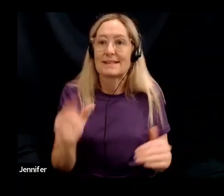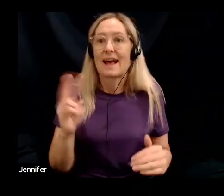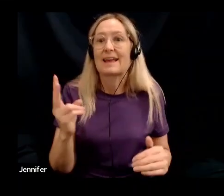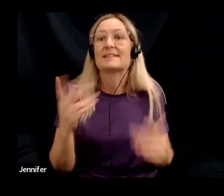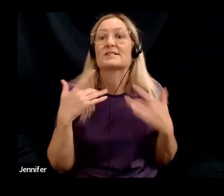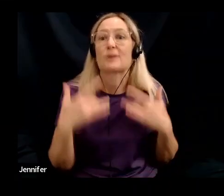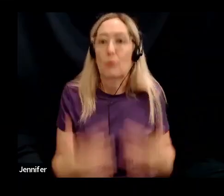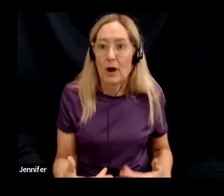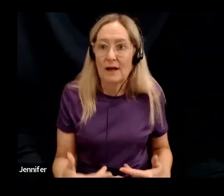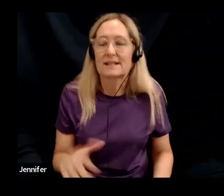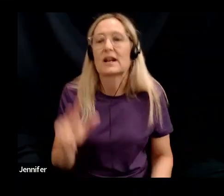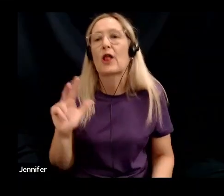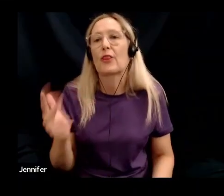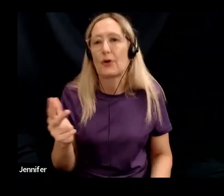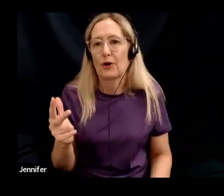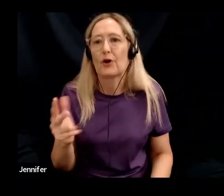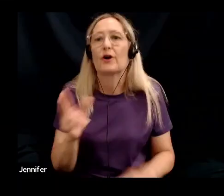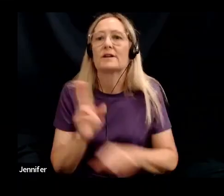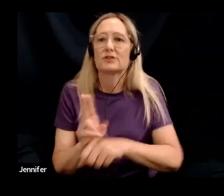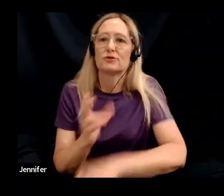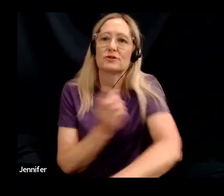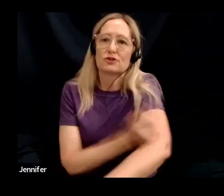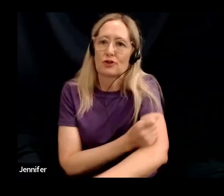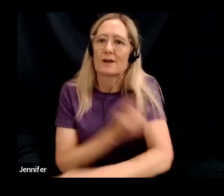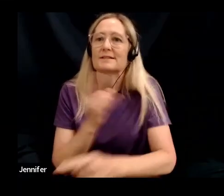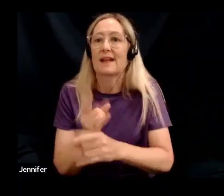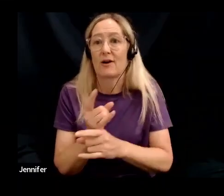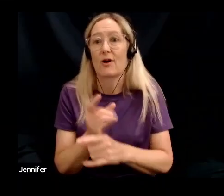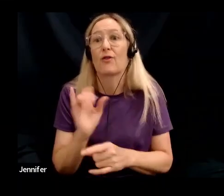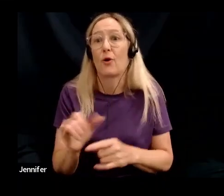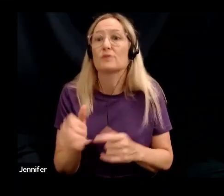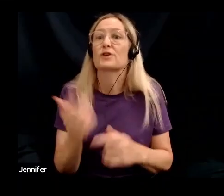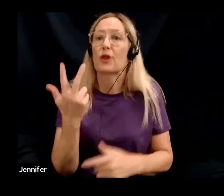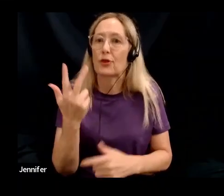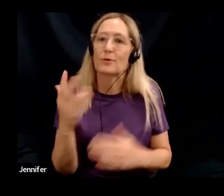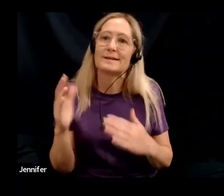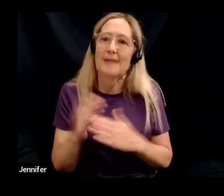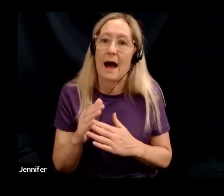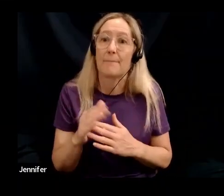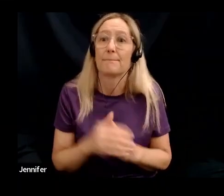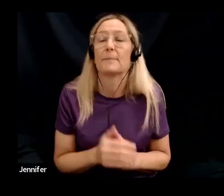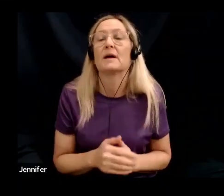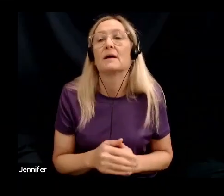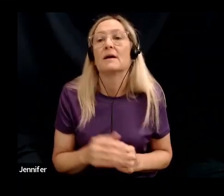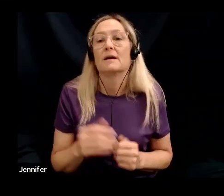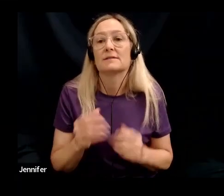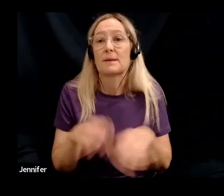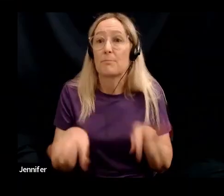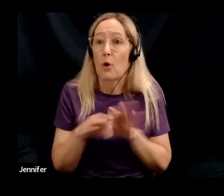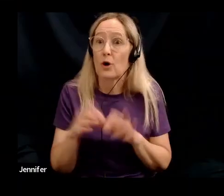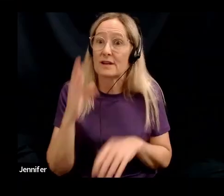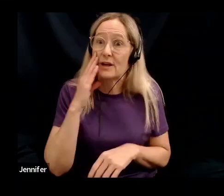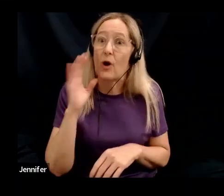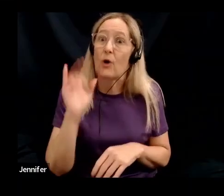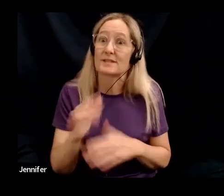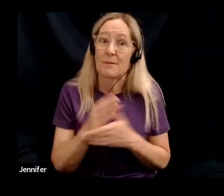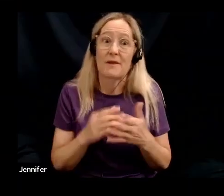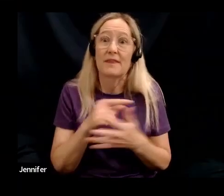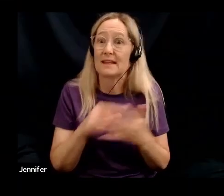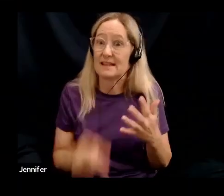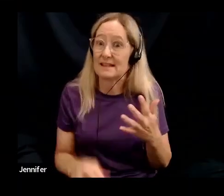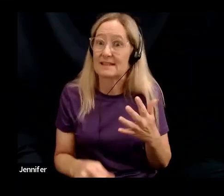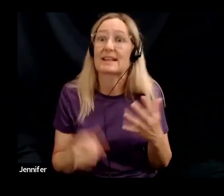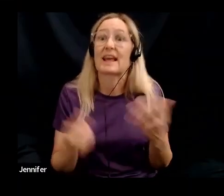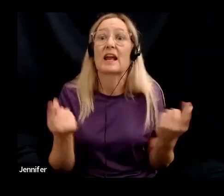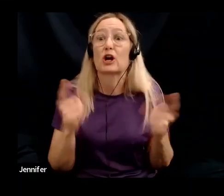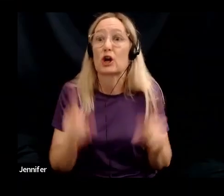and then substance use disorder is the third common. Something important to note is that, some of these conditions can